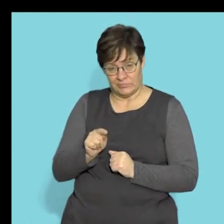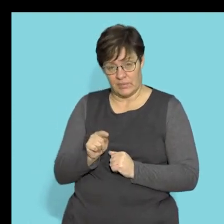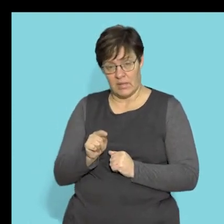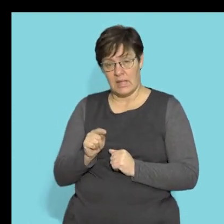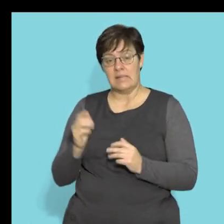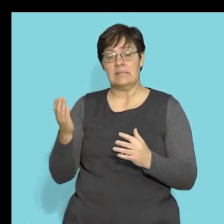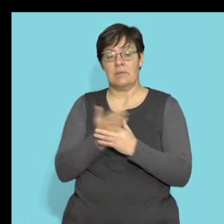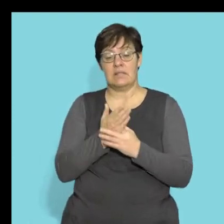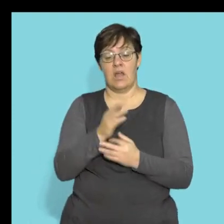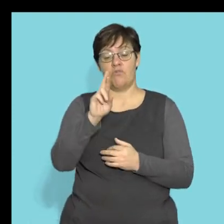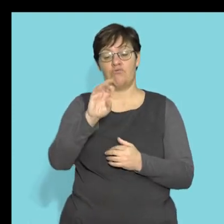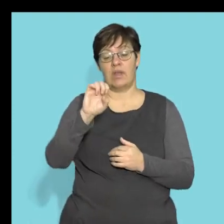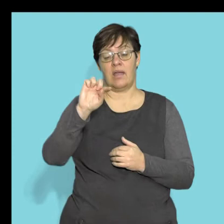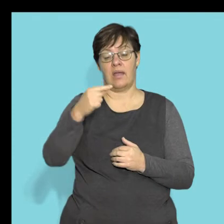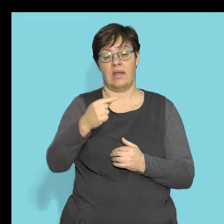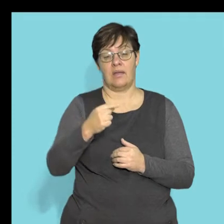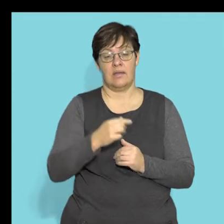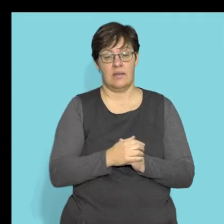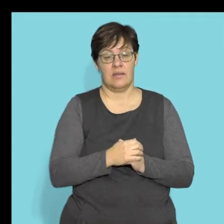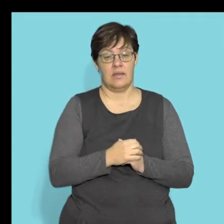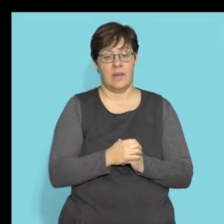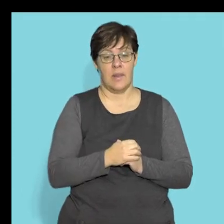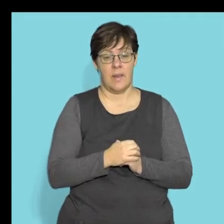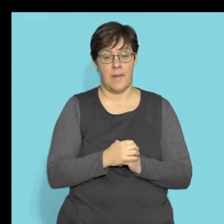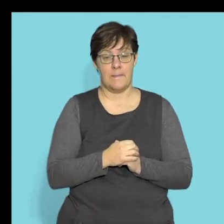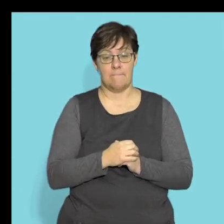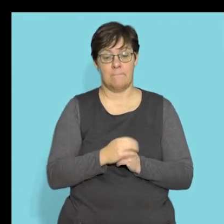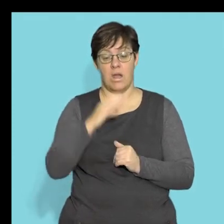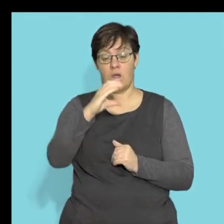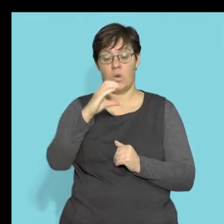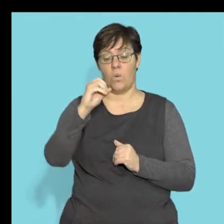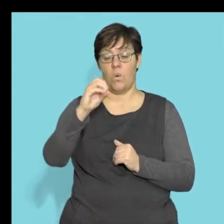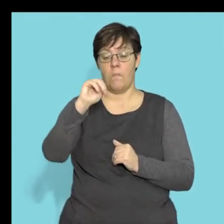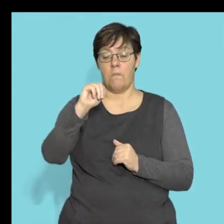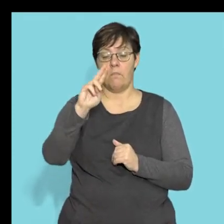part here is the split ring